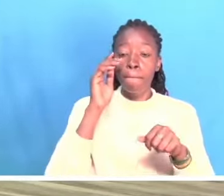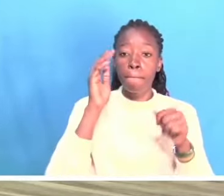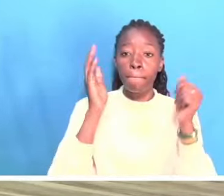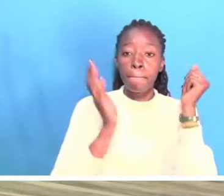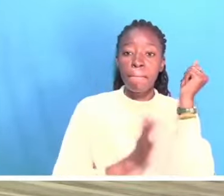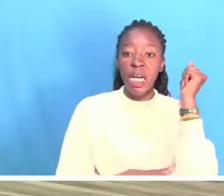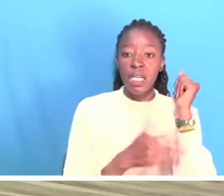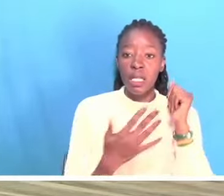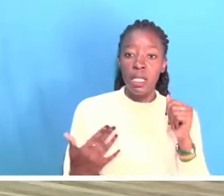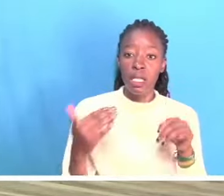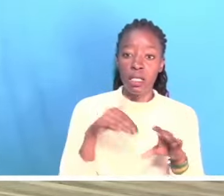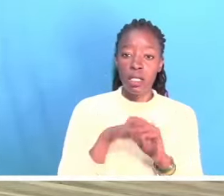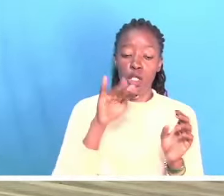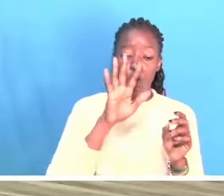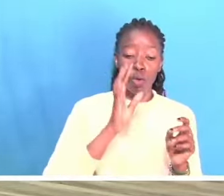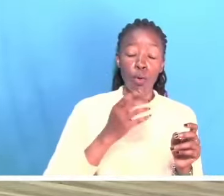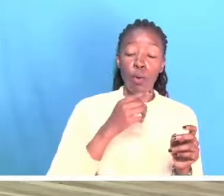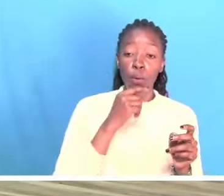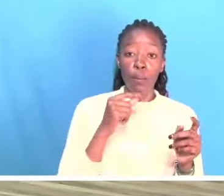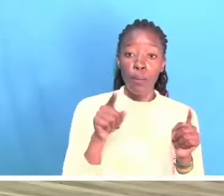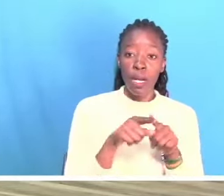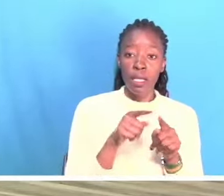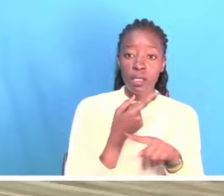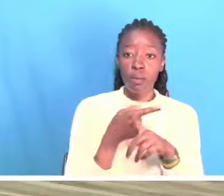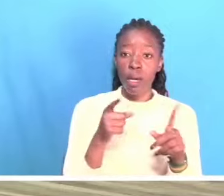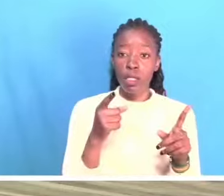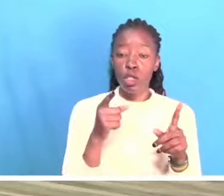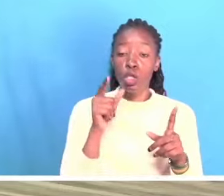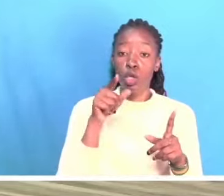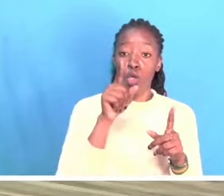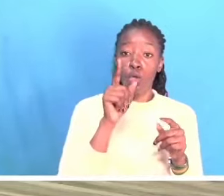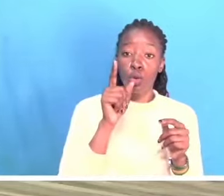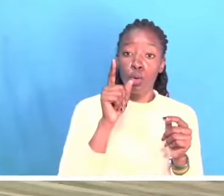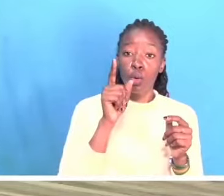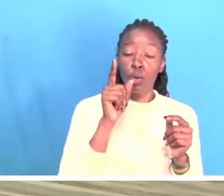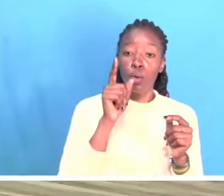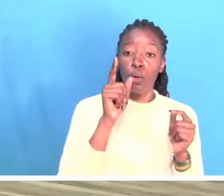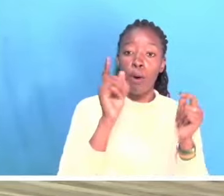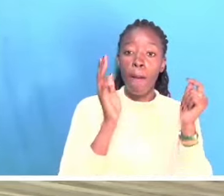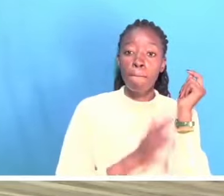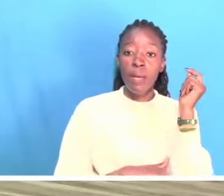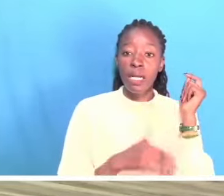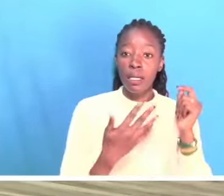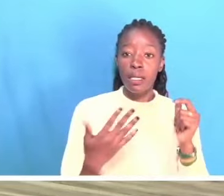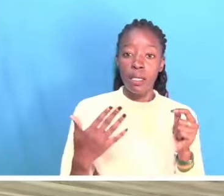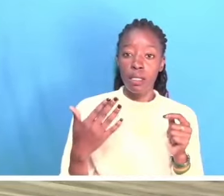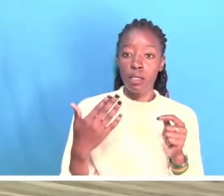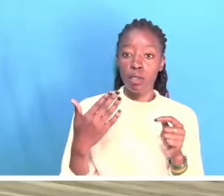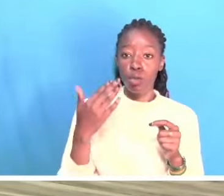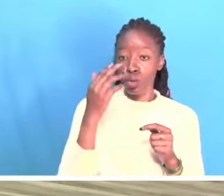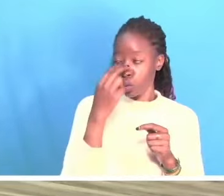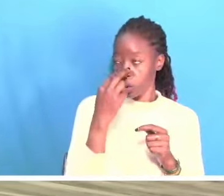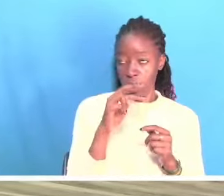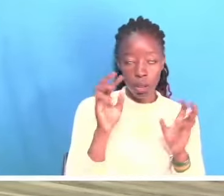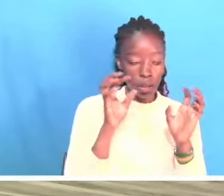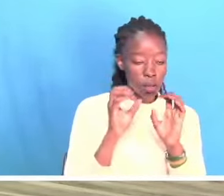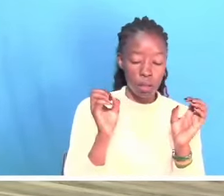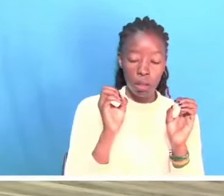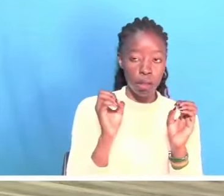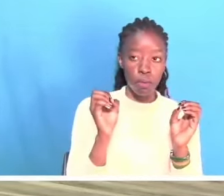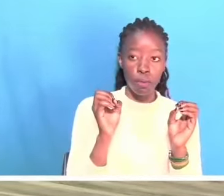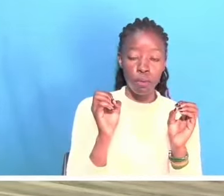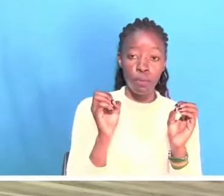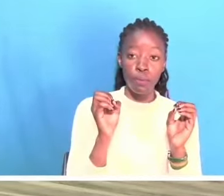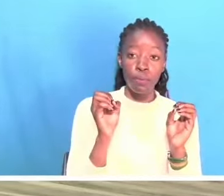attention to the plank in your own eye?" I like it in my mother tongue. You know, it comes out strongly. Eh? Like a